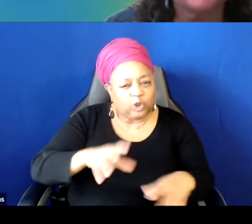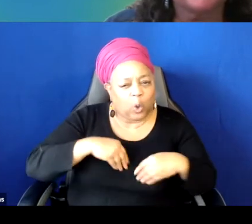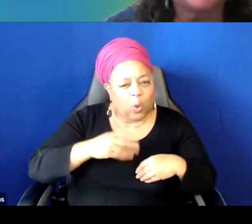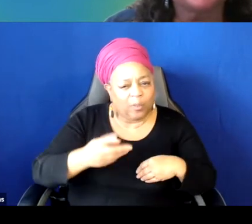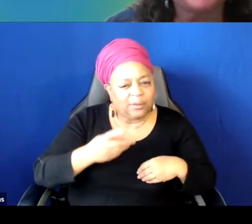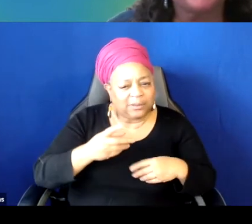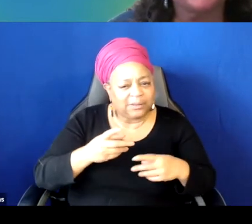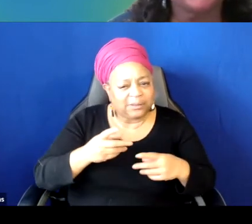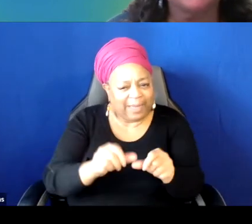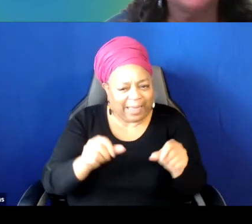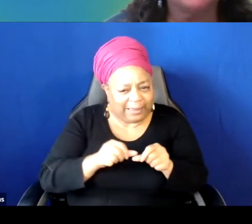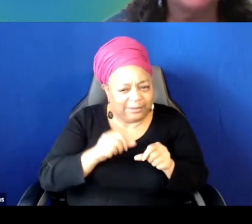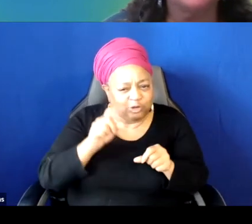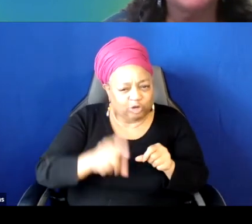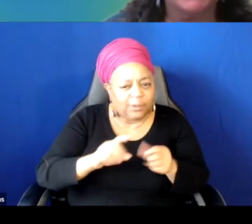space.